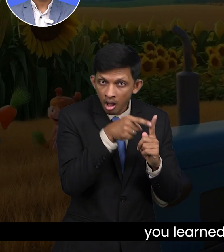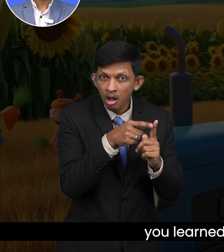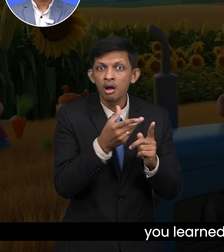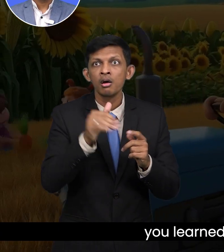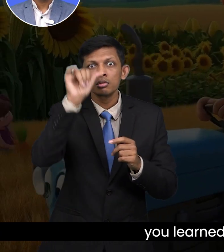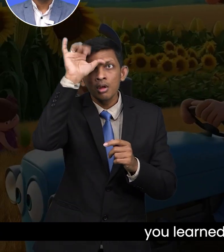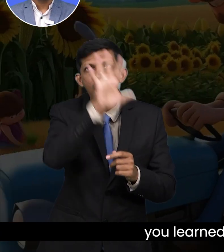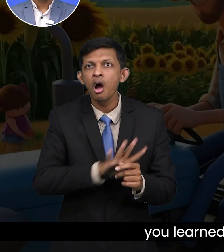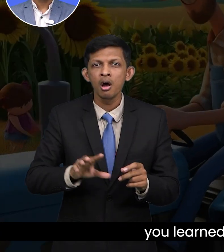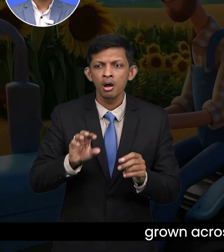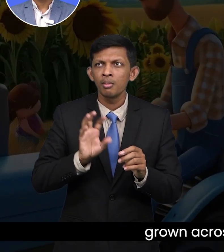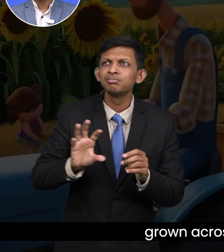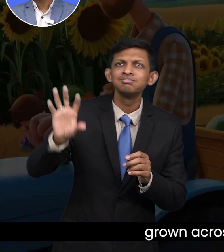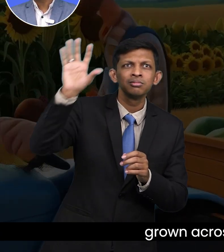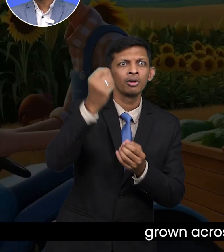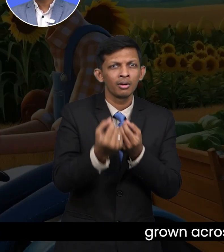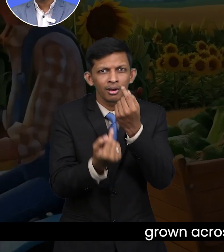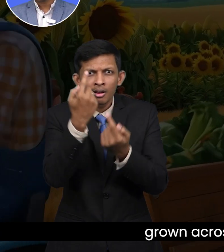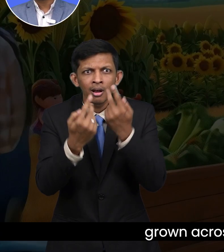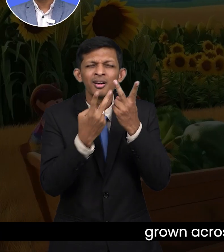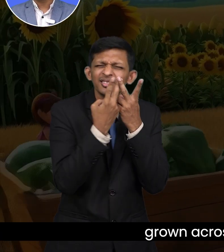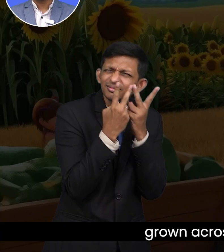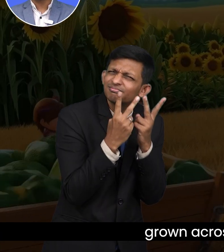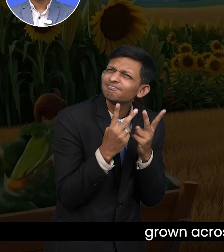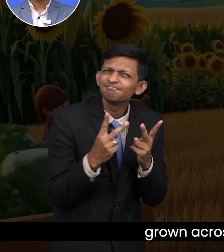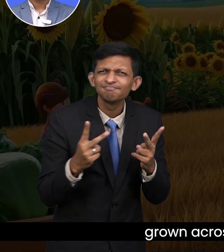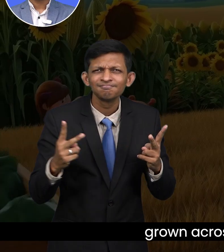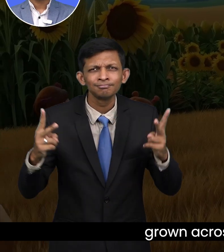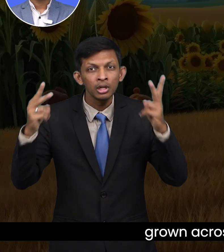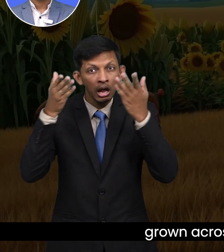about various food crops grown across different states